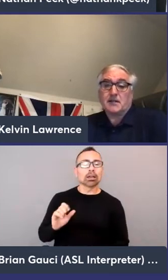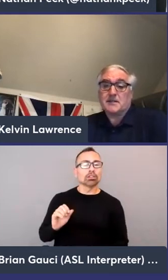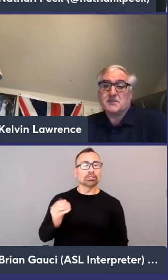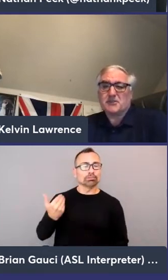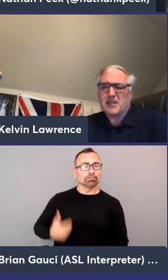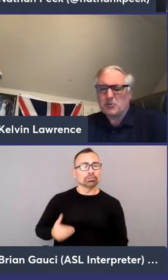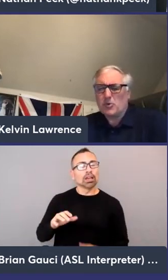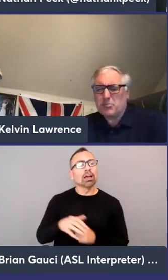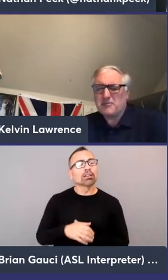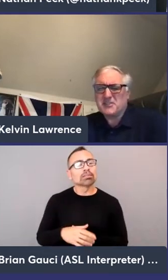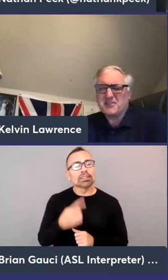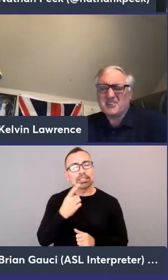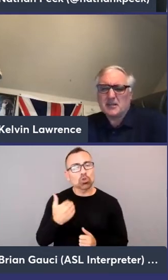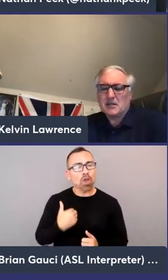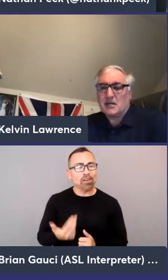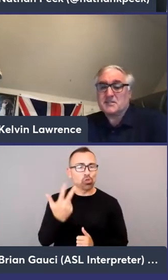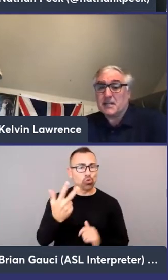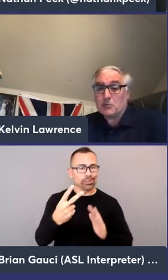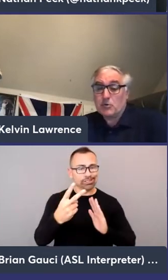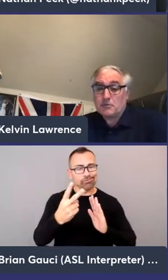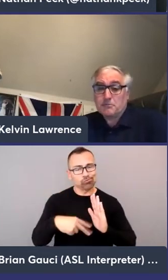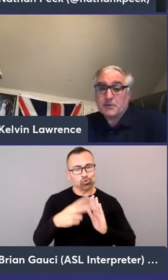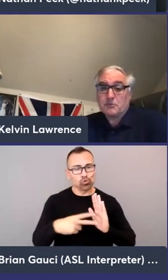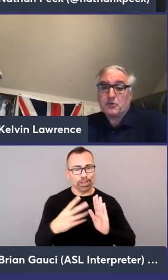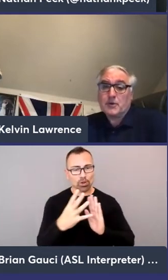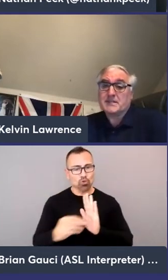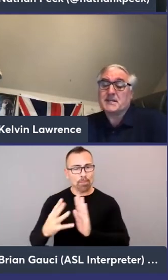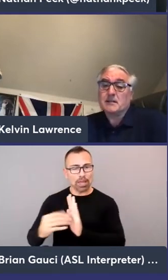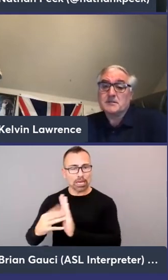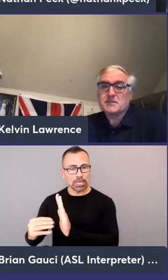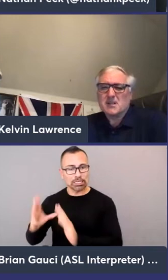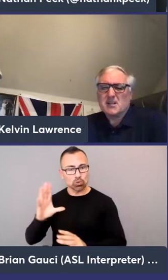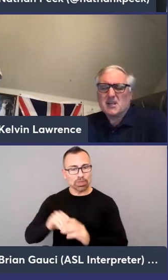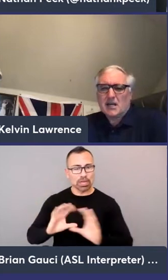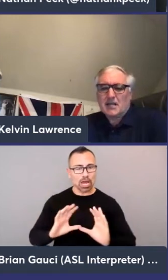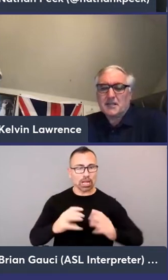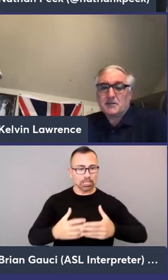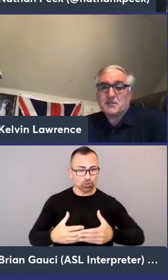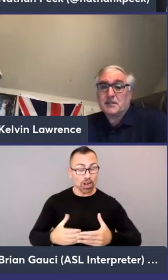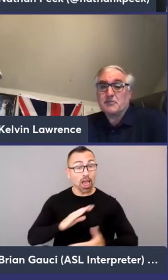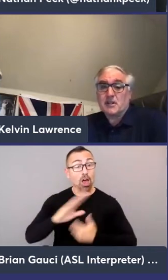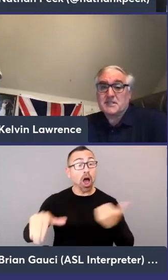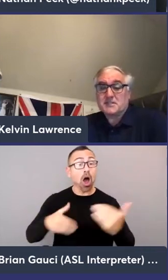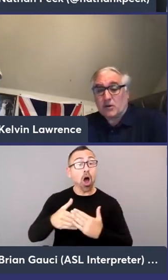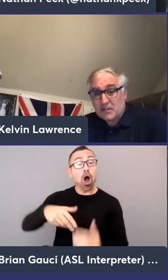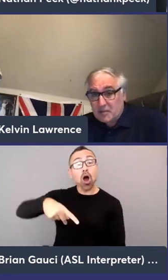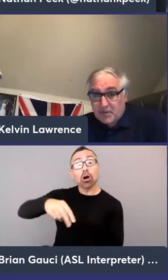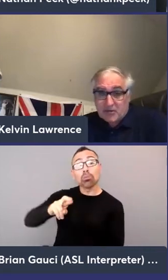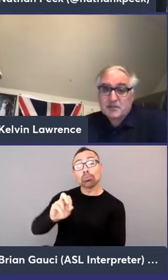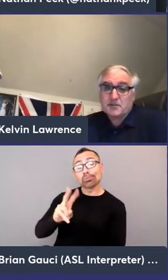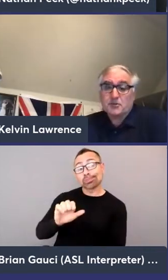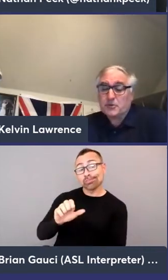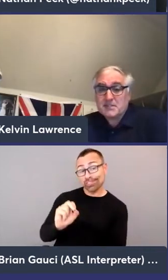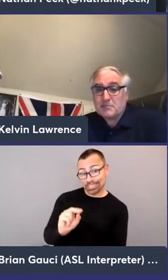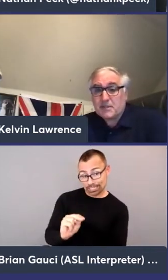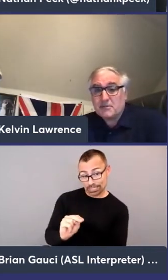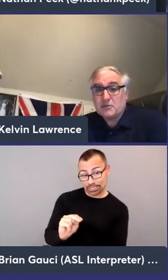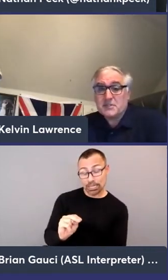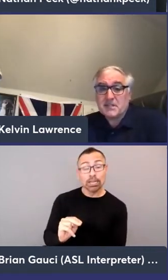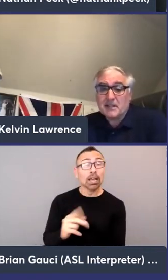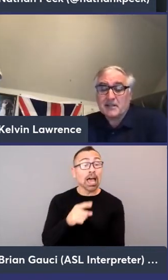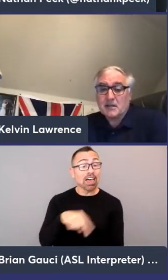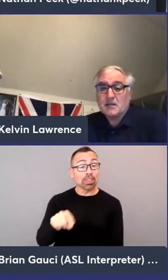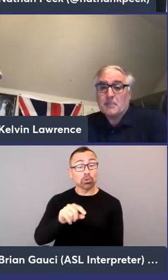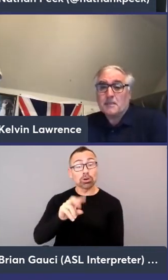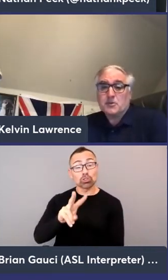in a cluster and they were all provisioned, and say they were all 2XLs, and then you suddenly realize it's the holiday period and you're doing something to do